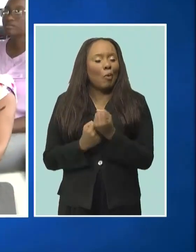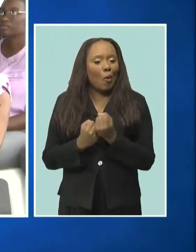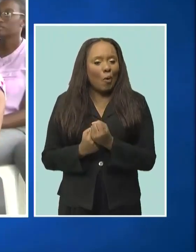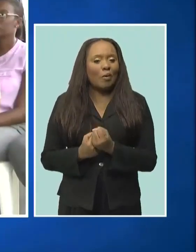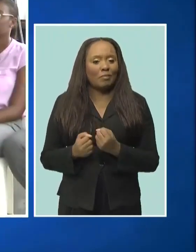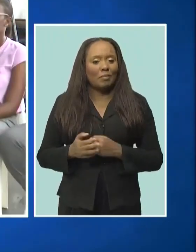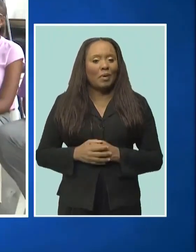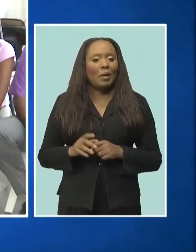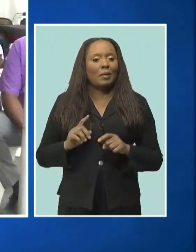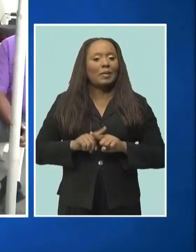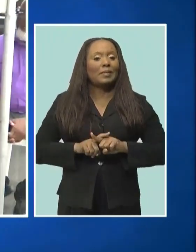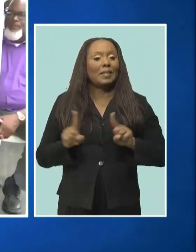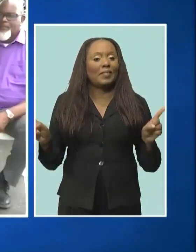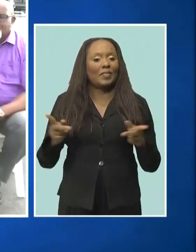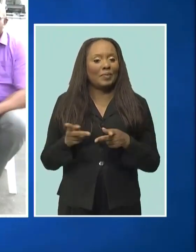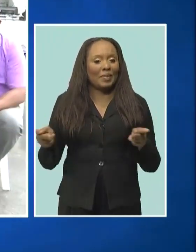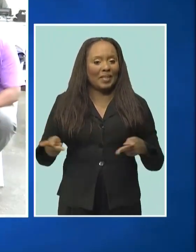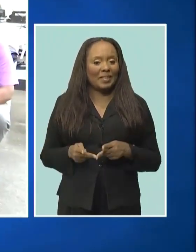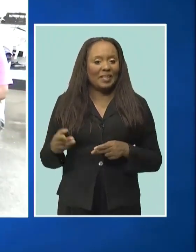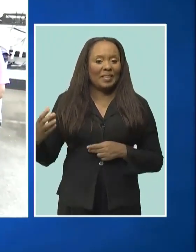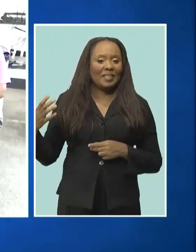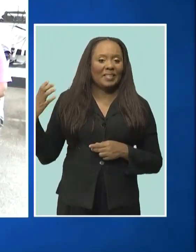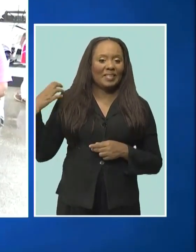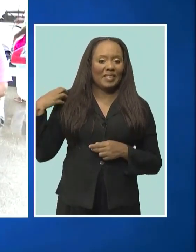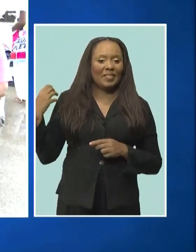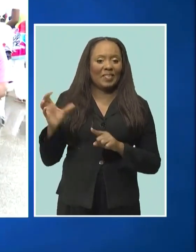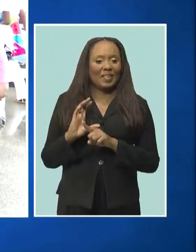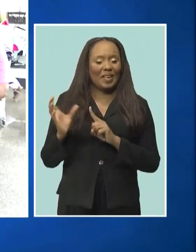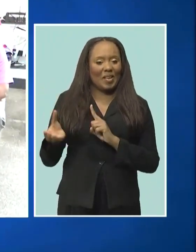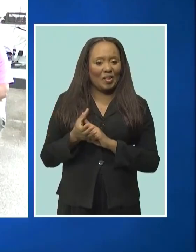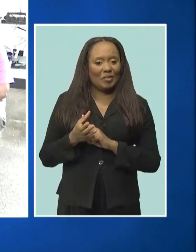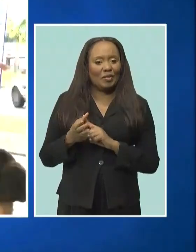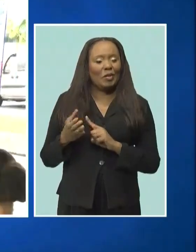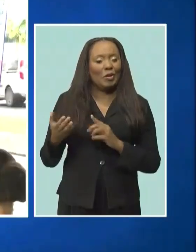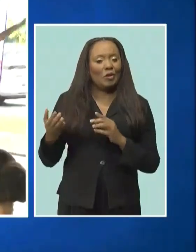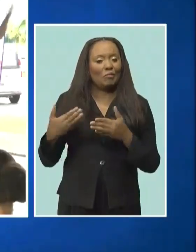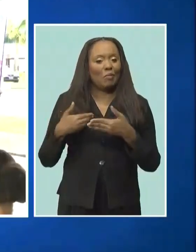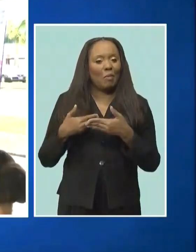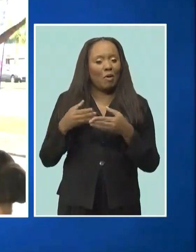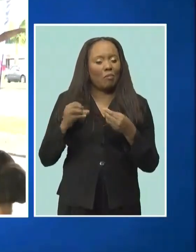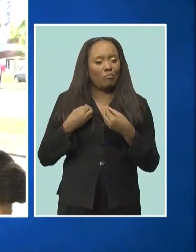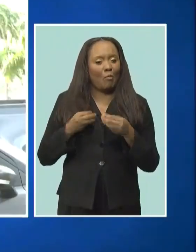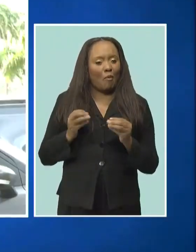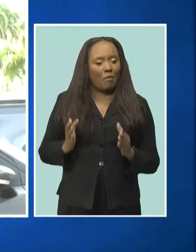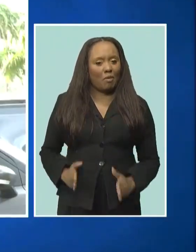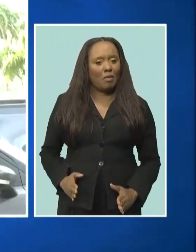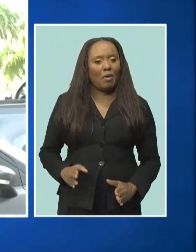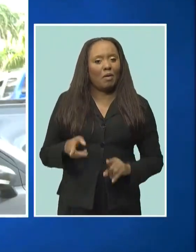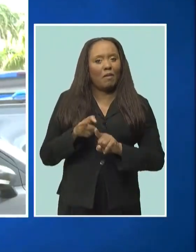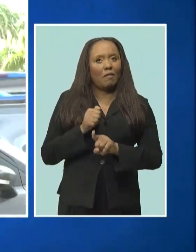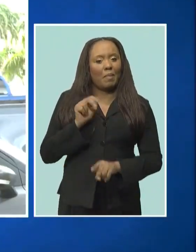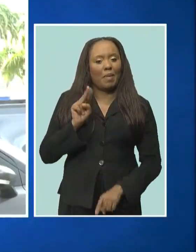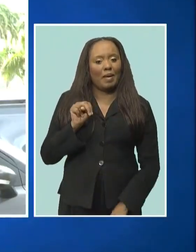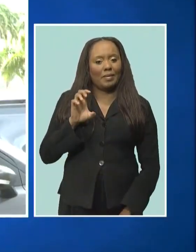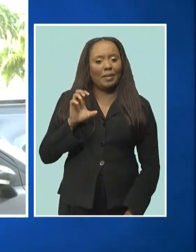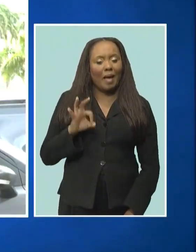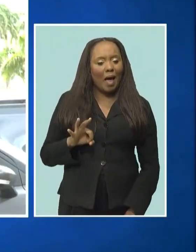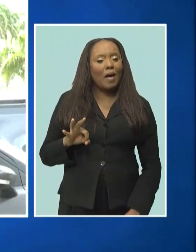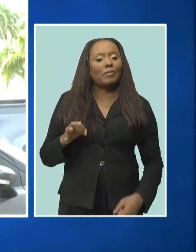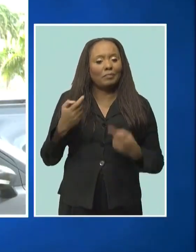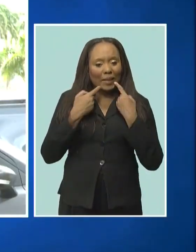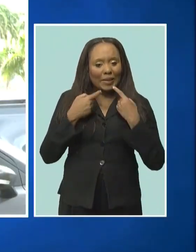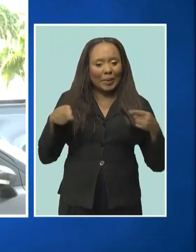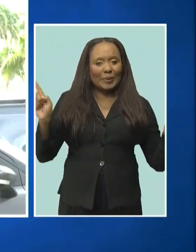from Chief Cultural Officer of the National Cultural Foundation, Andrea Wells. Under the theme, Sugar